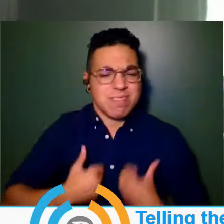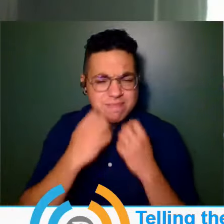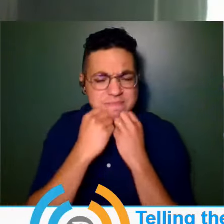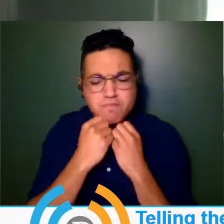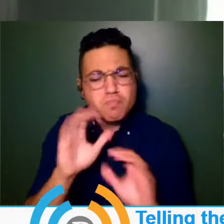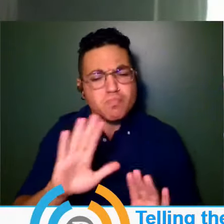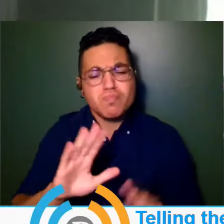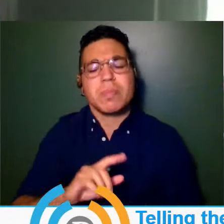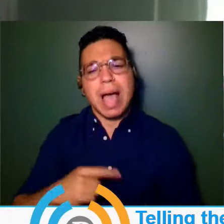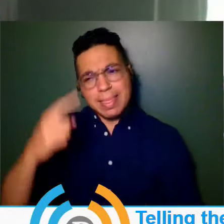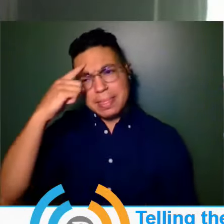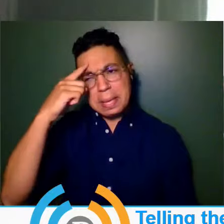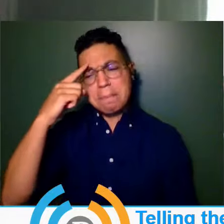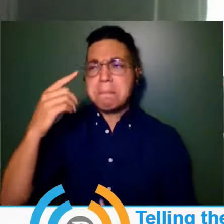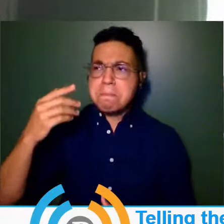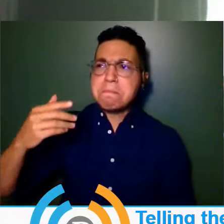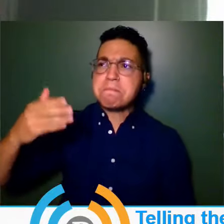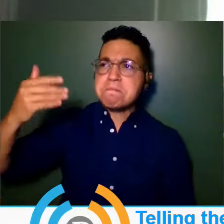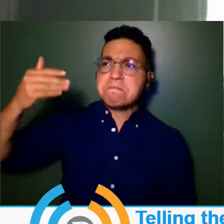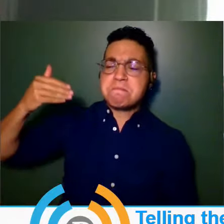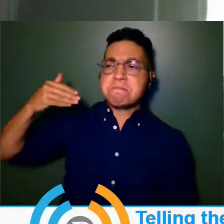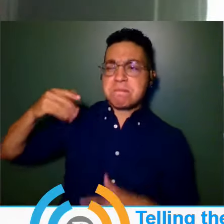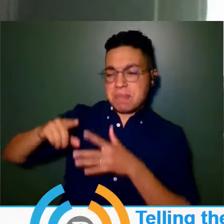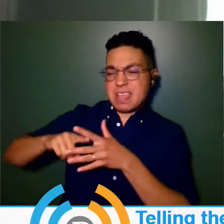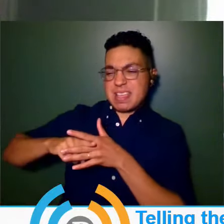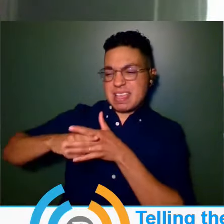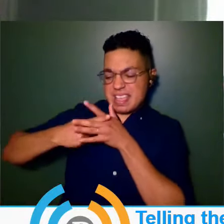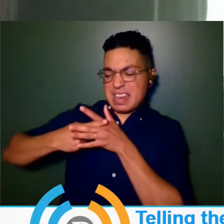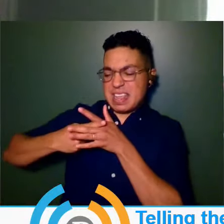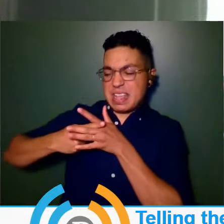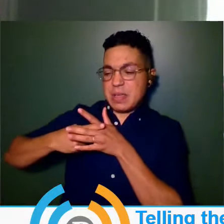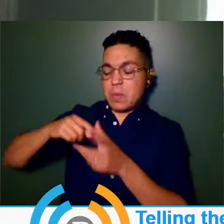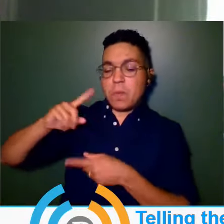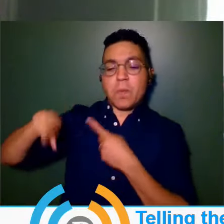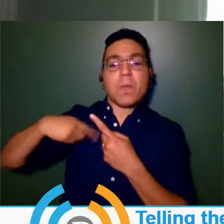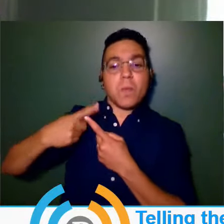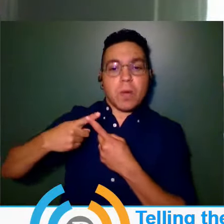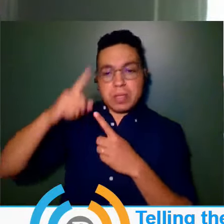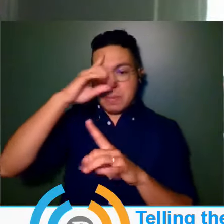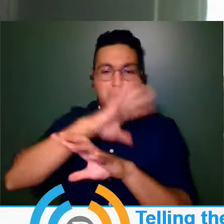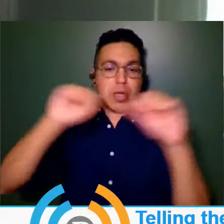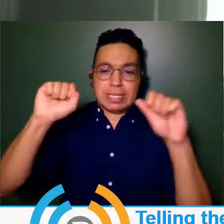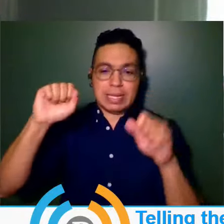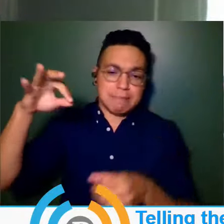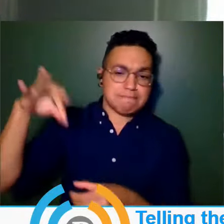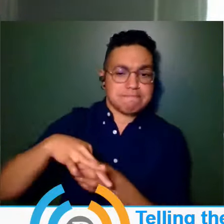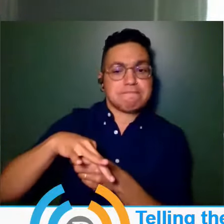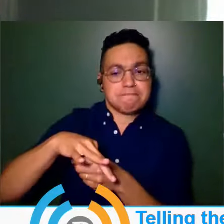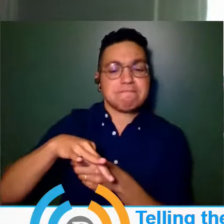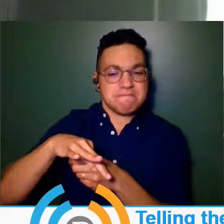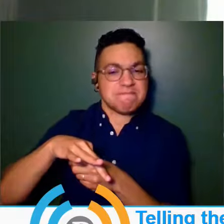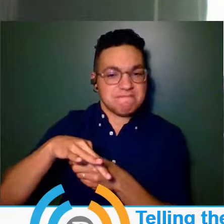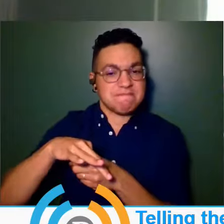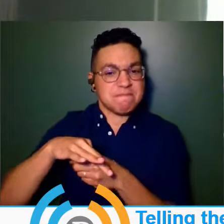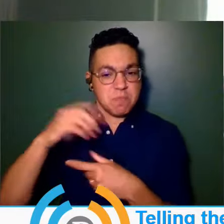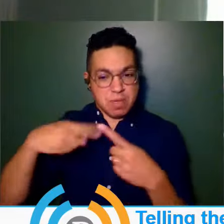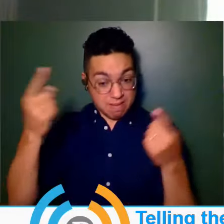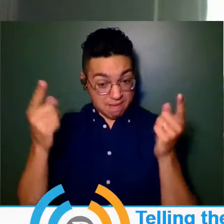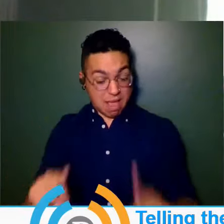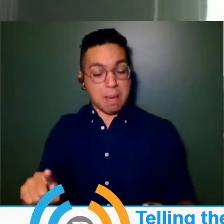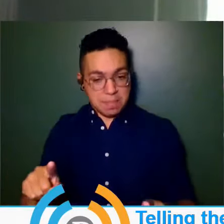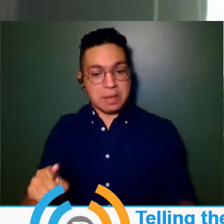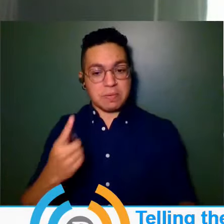could see the beginnings of this with the when our president was elected, frankly, and how this sort of